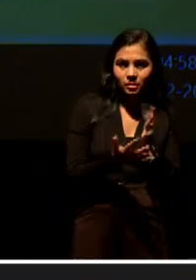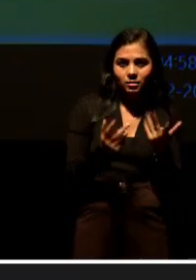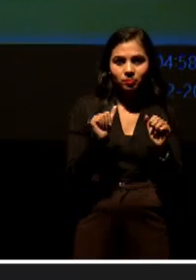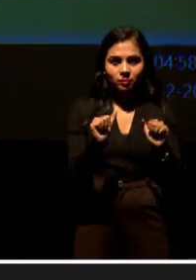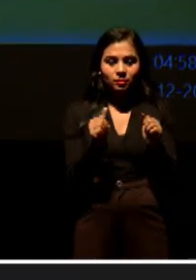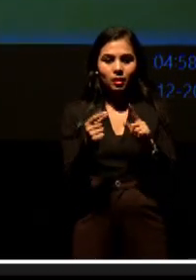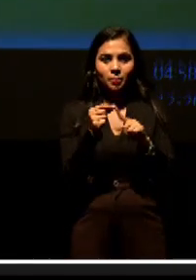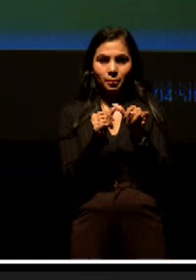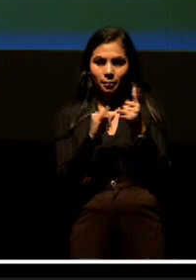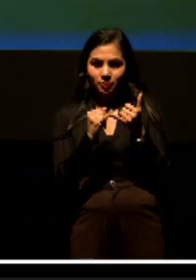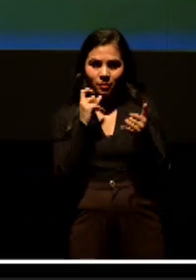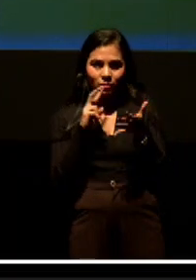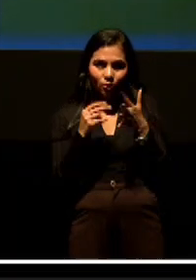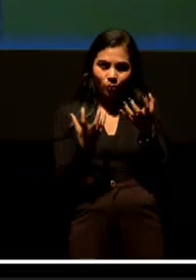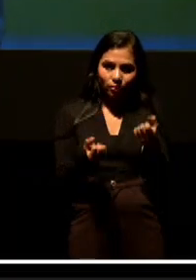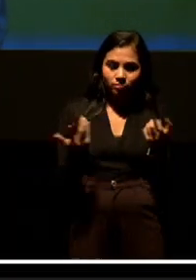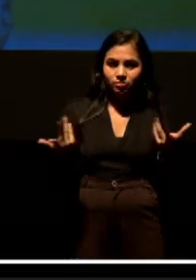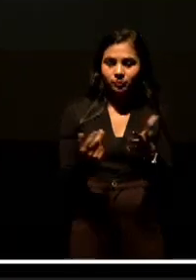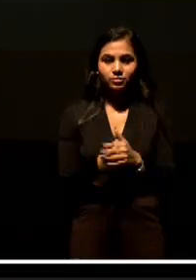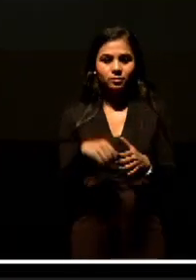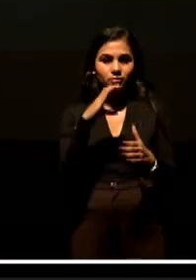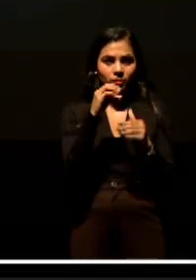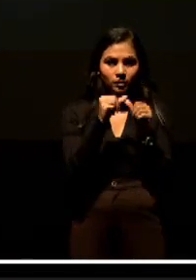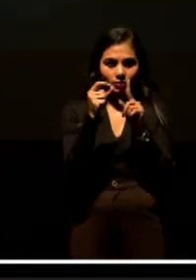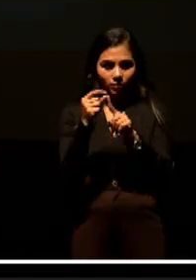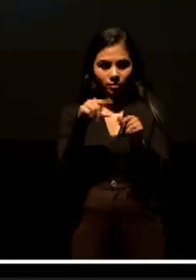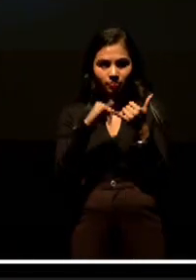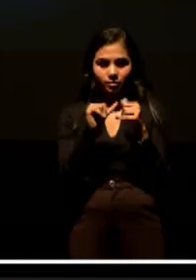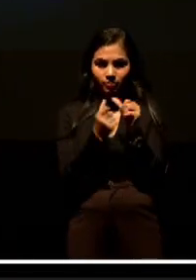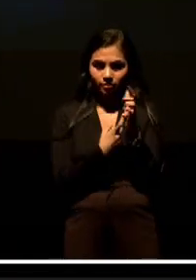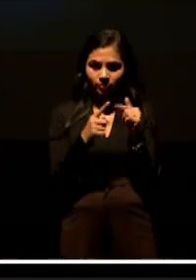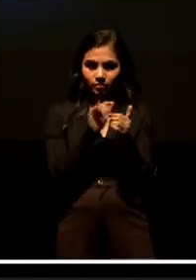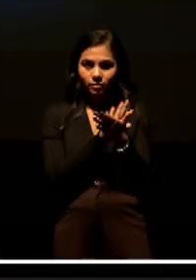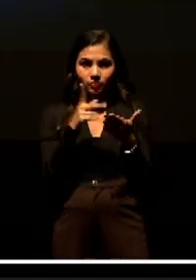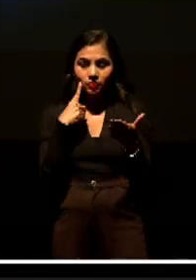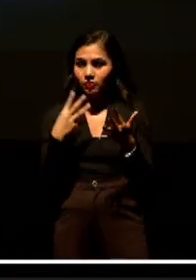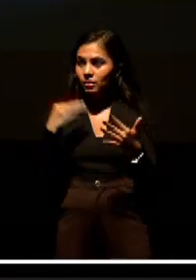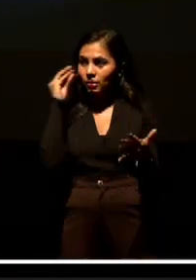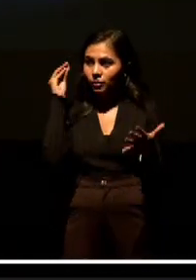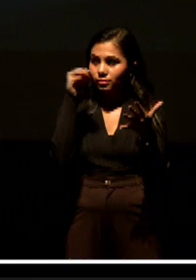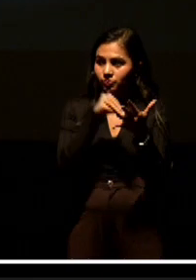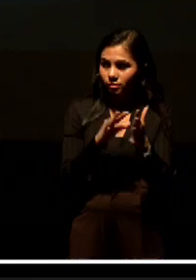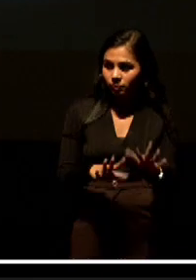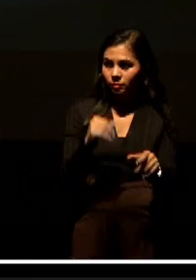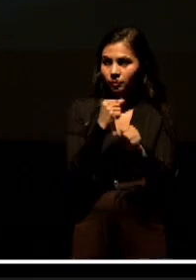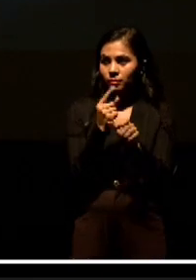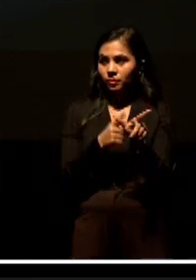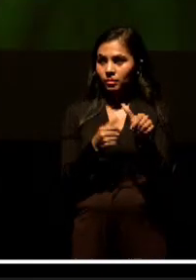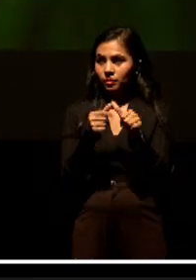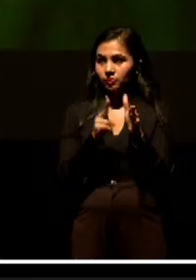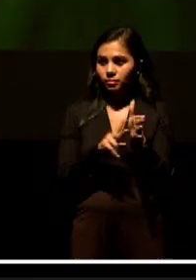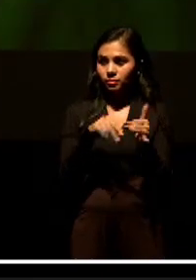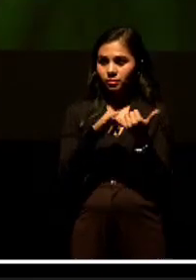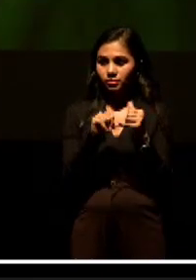aptitude. So Cap Sarthi is giving you that information. Gyan Sarthi is giving you